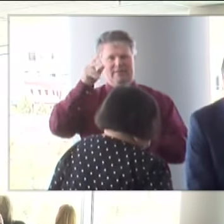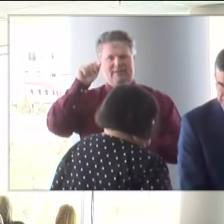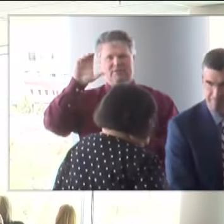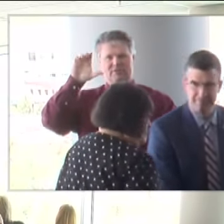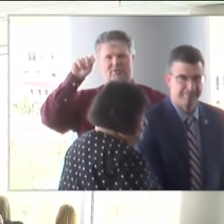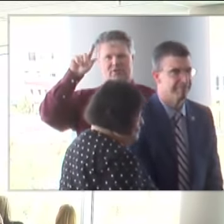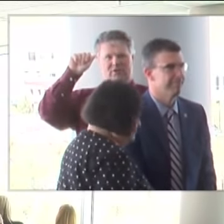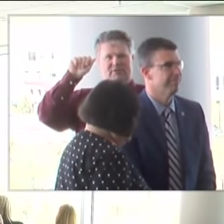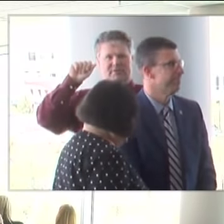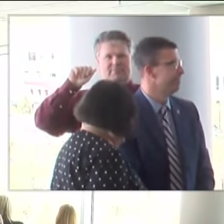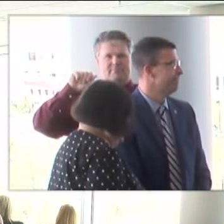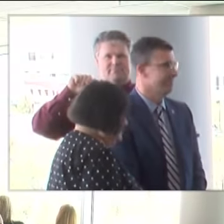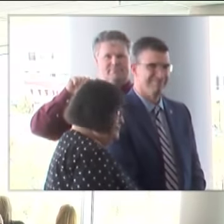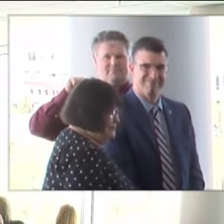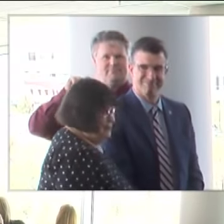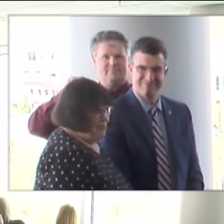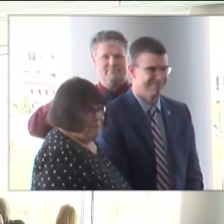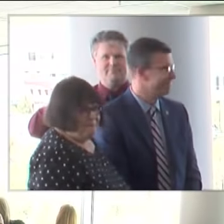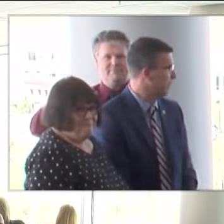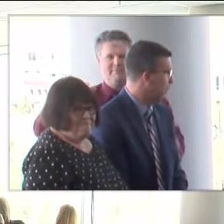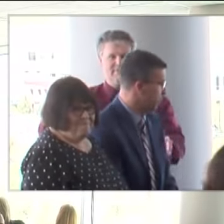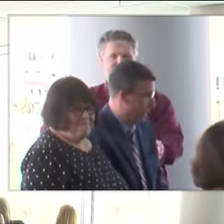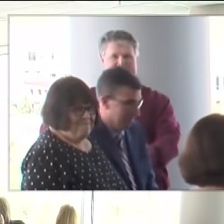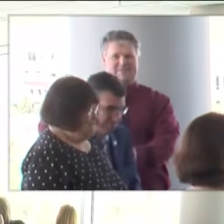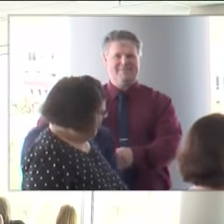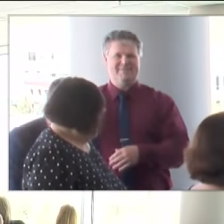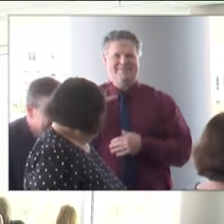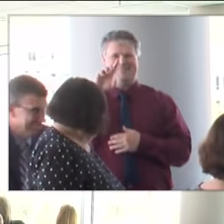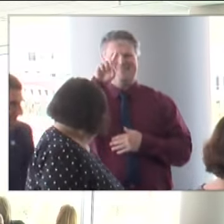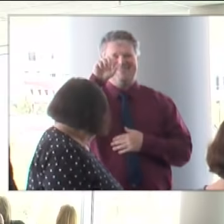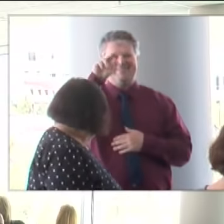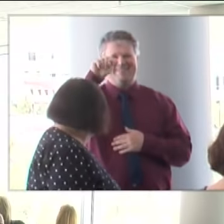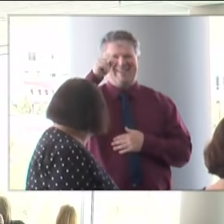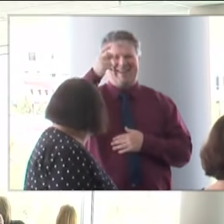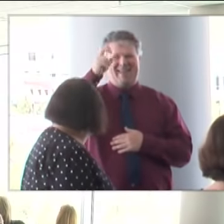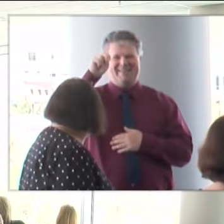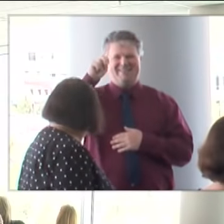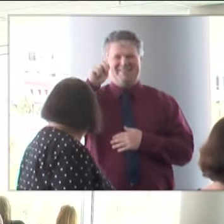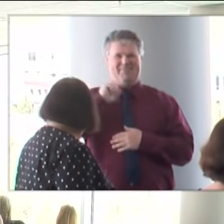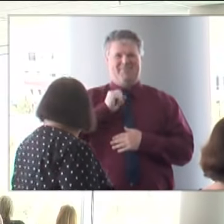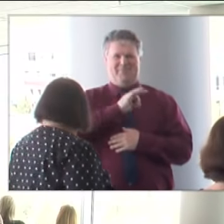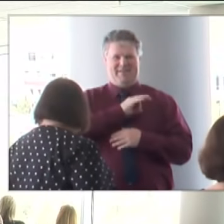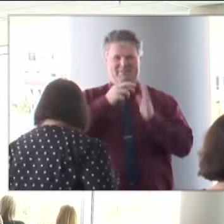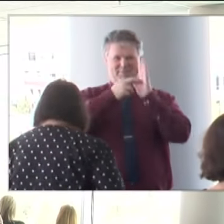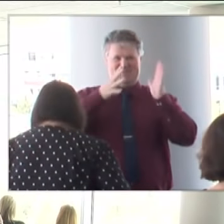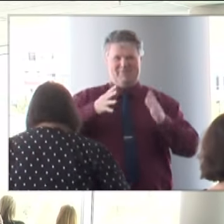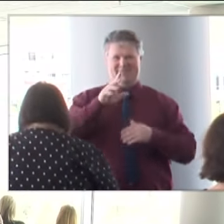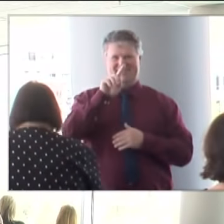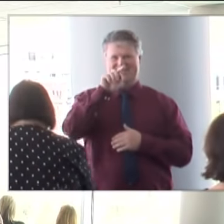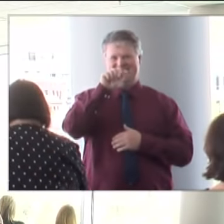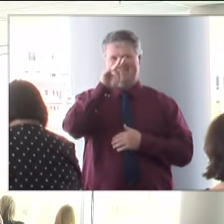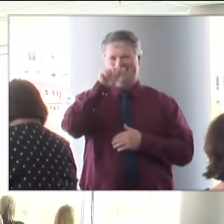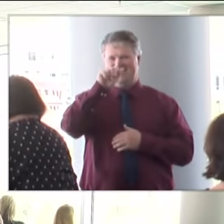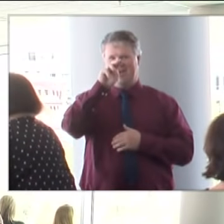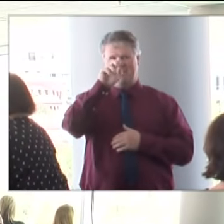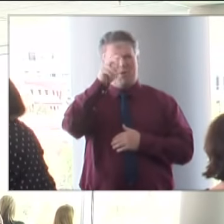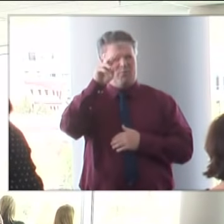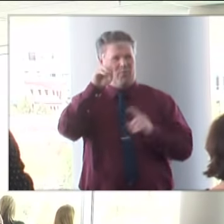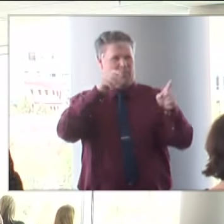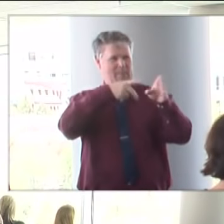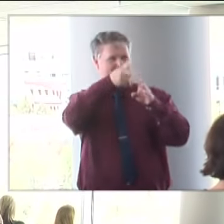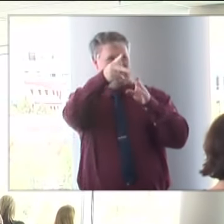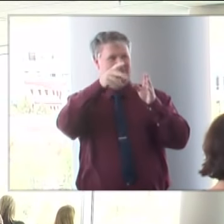Representative. Zeynep Hanson, Faculty Representative. Tana Munro, Professional Staff